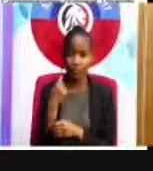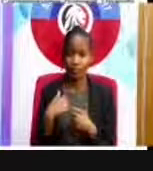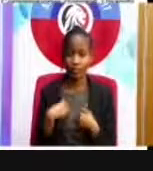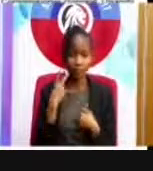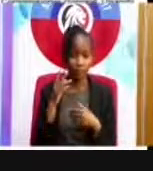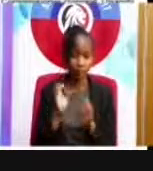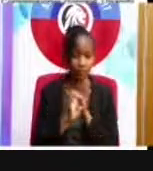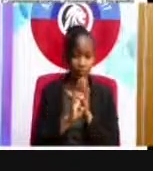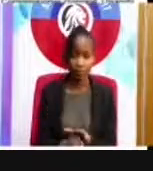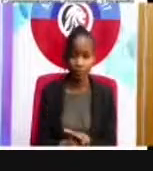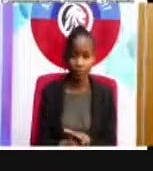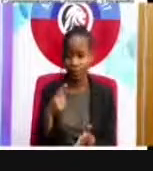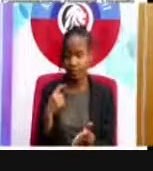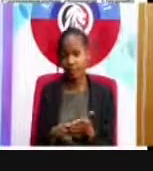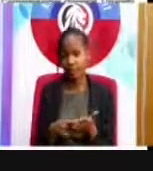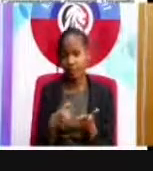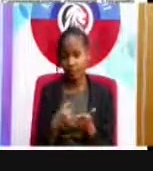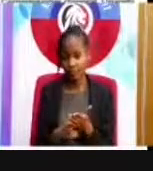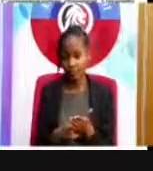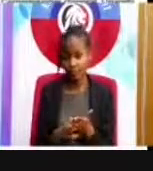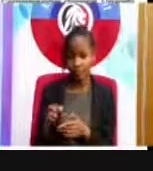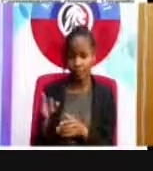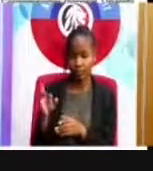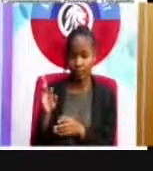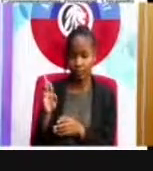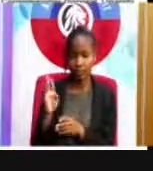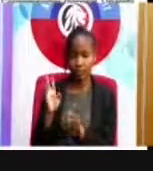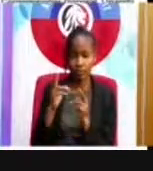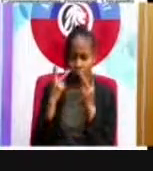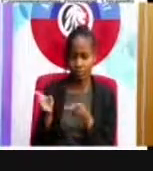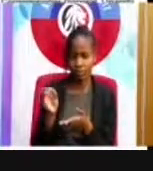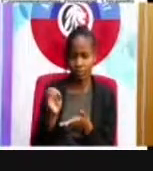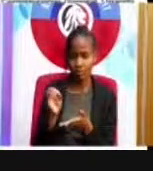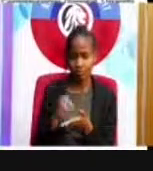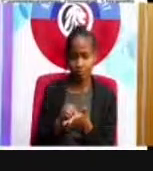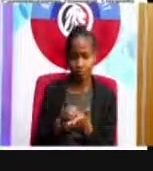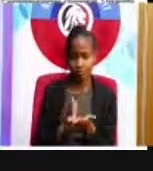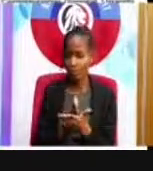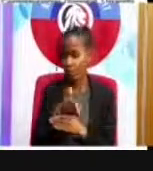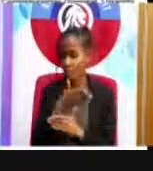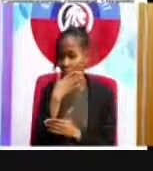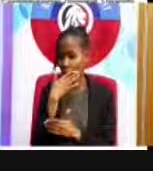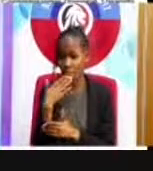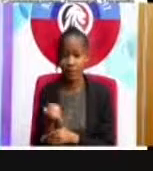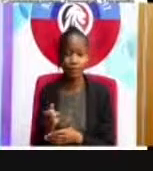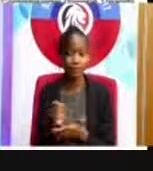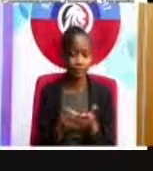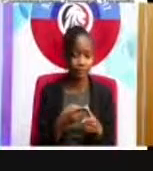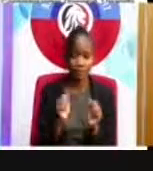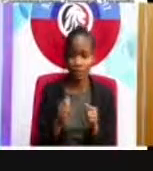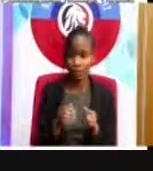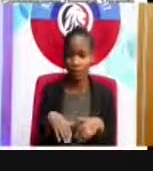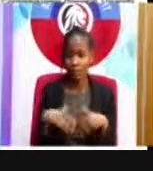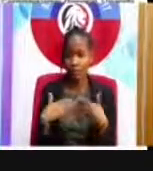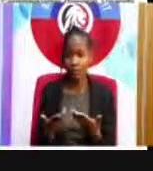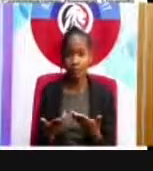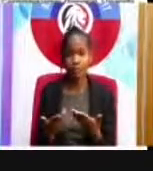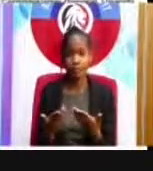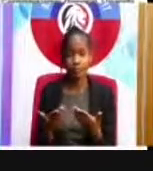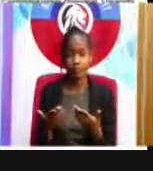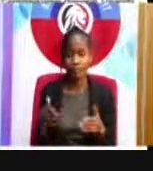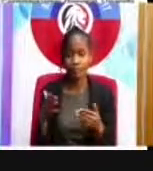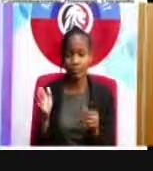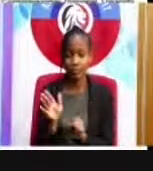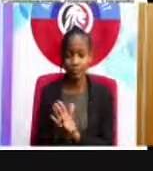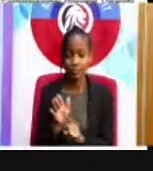with Mauritius, and through the tax treaties that they've signed, they can often register a lot of the parts of their businesses